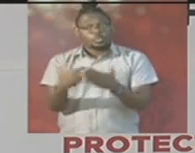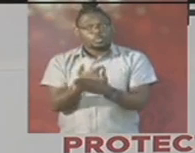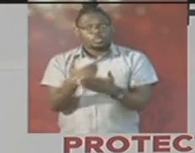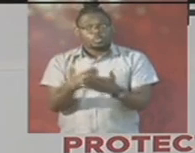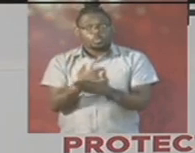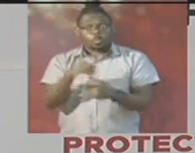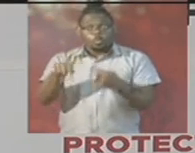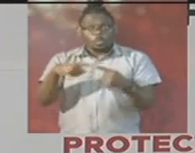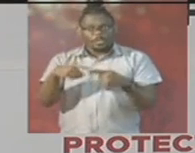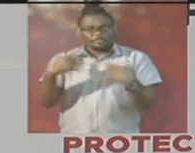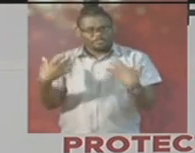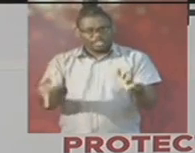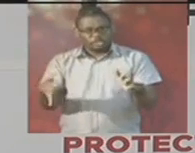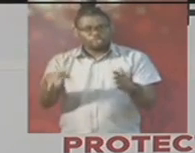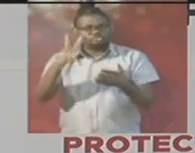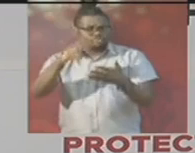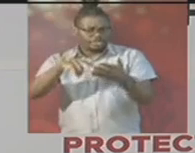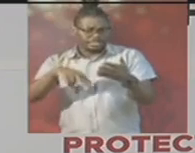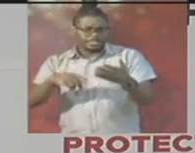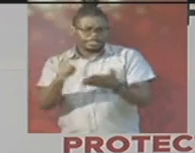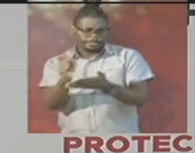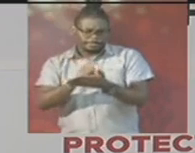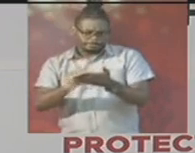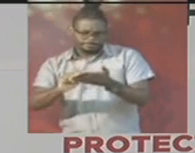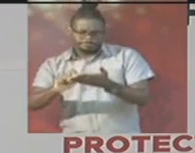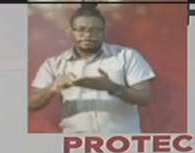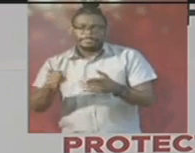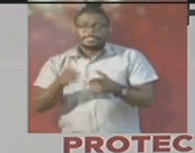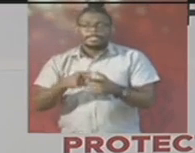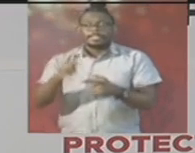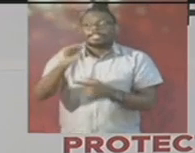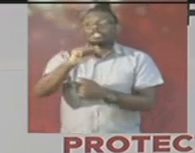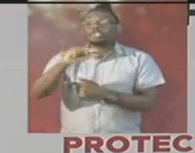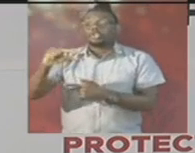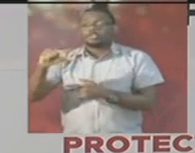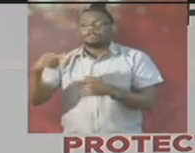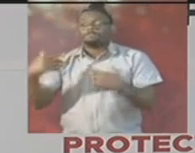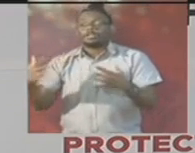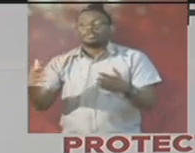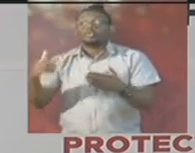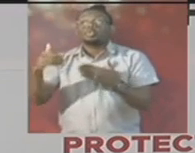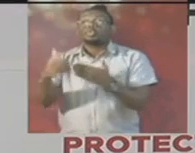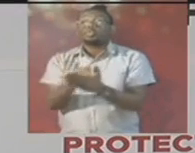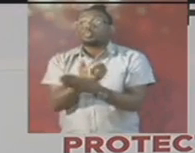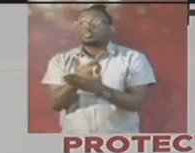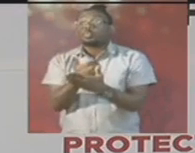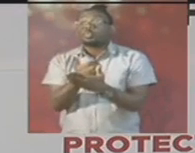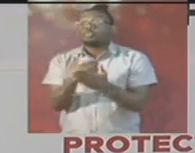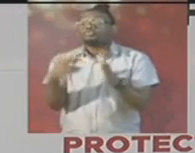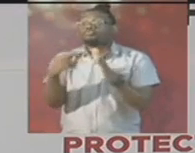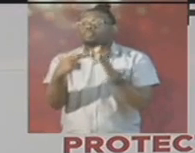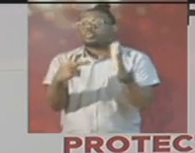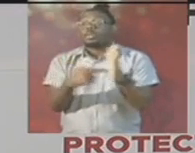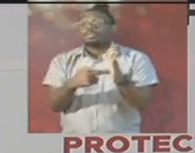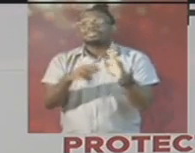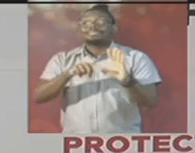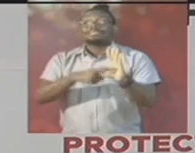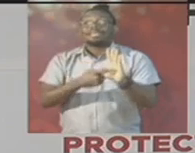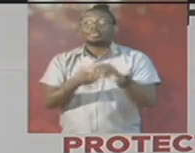vetted by the Honorable Attorney General. These new measures, which come into effect from midnight